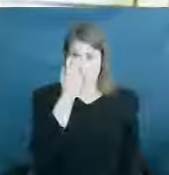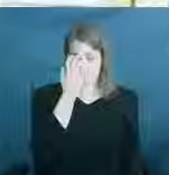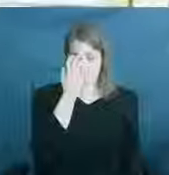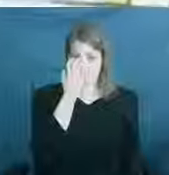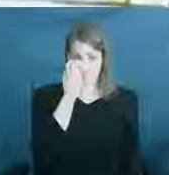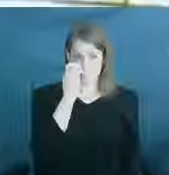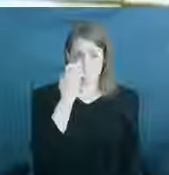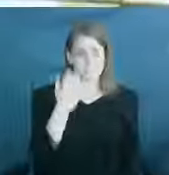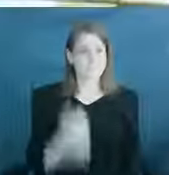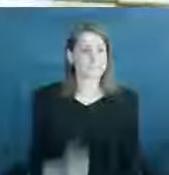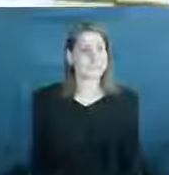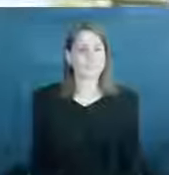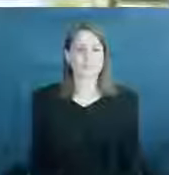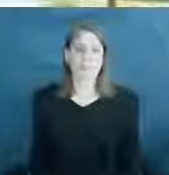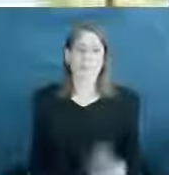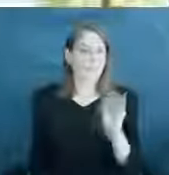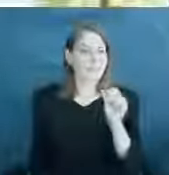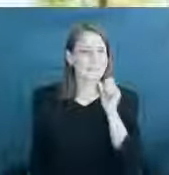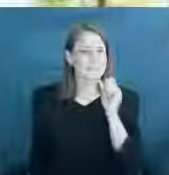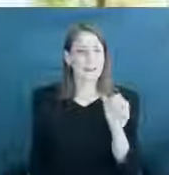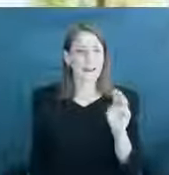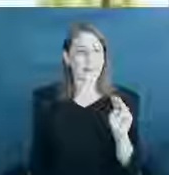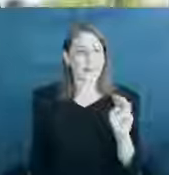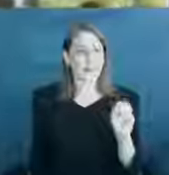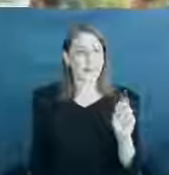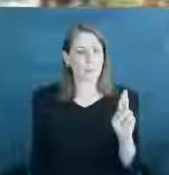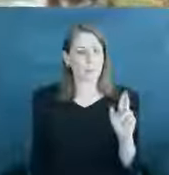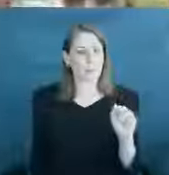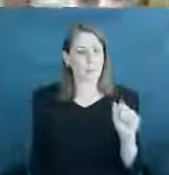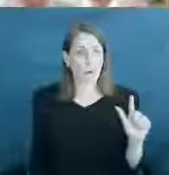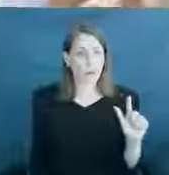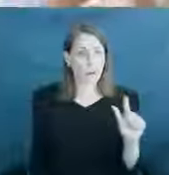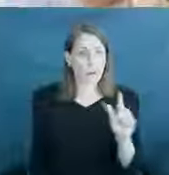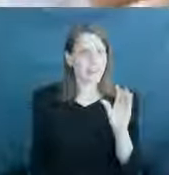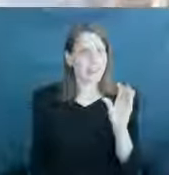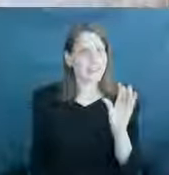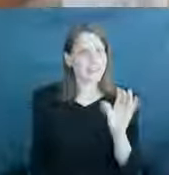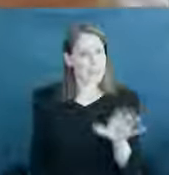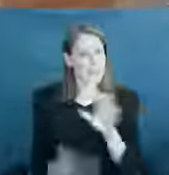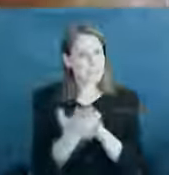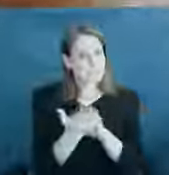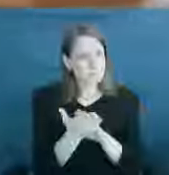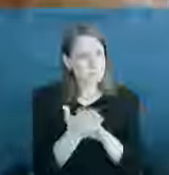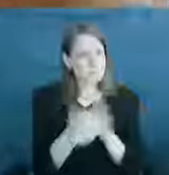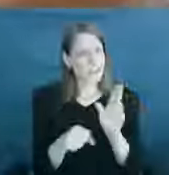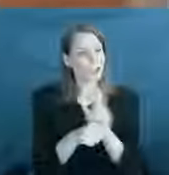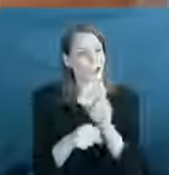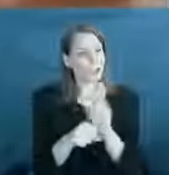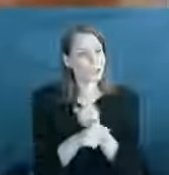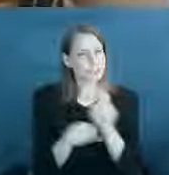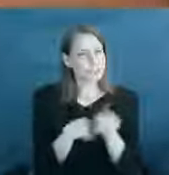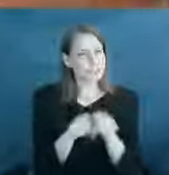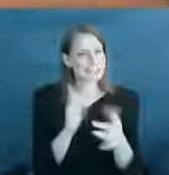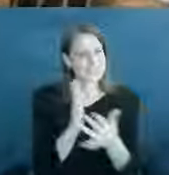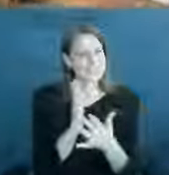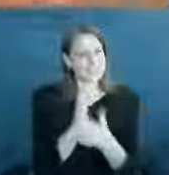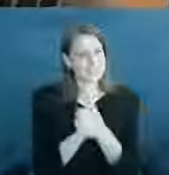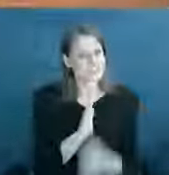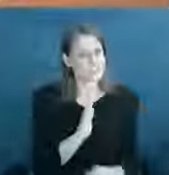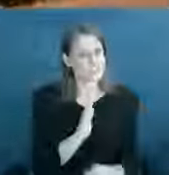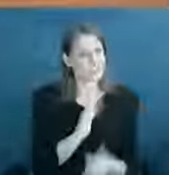Excellent. Yes, fantastic. Good thinking, Batman. It's not a moral point. It's a technical